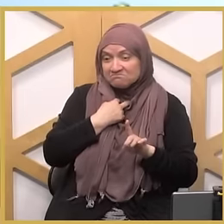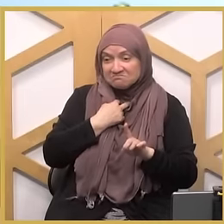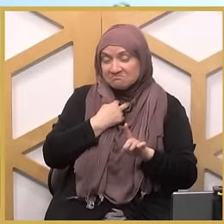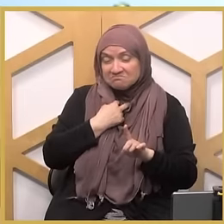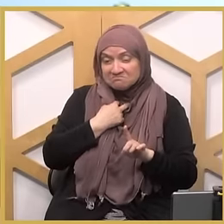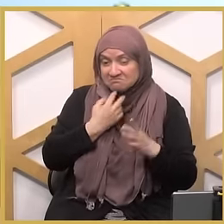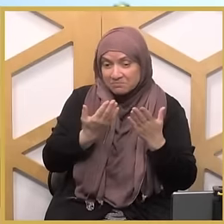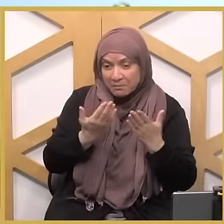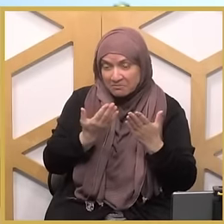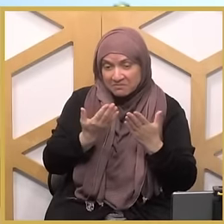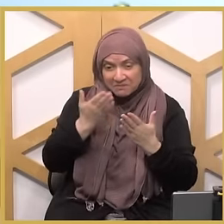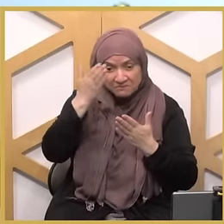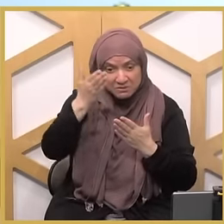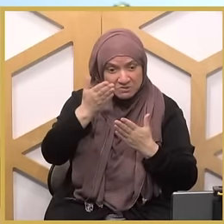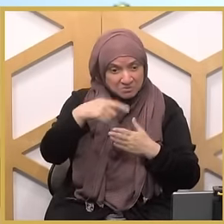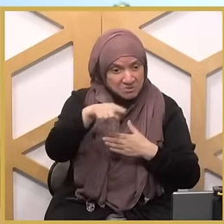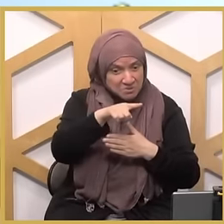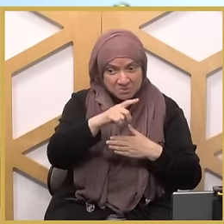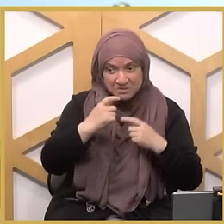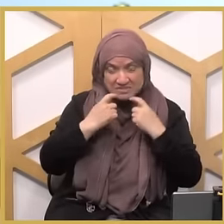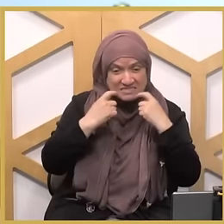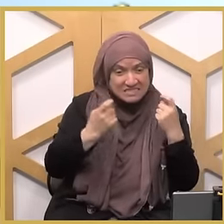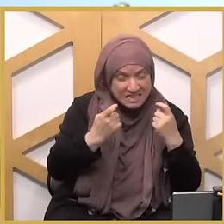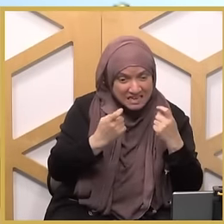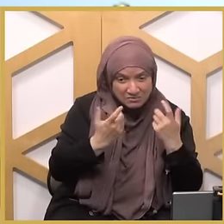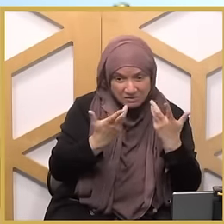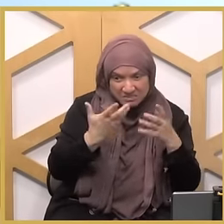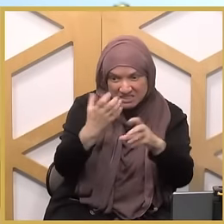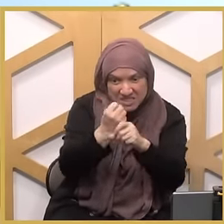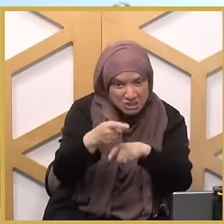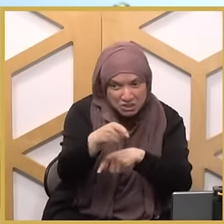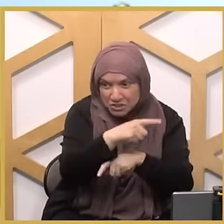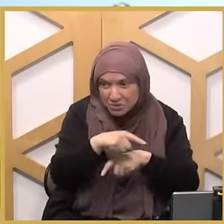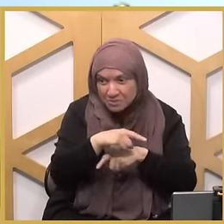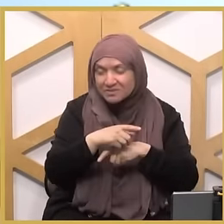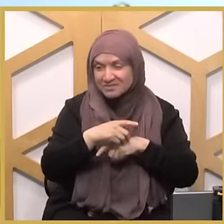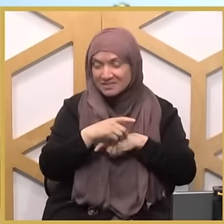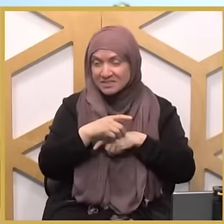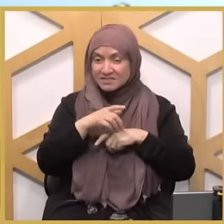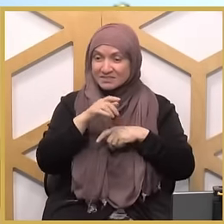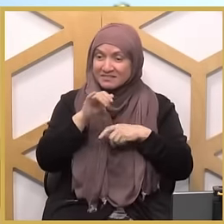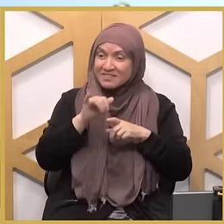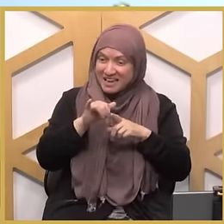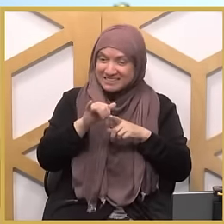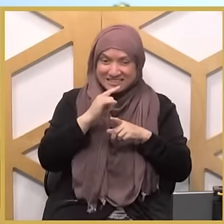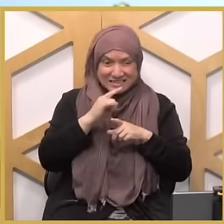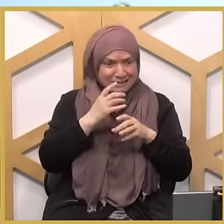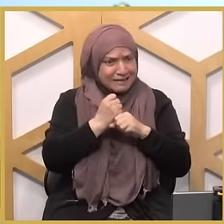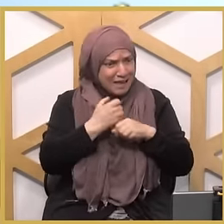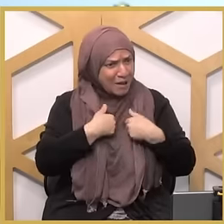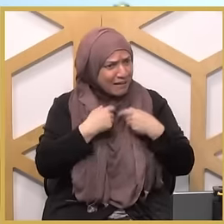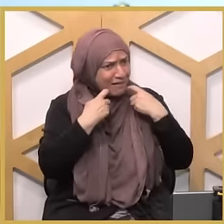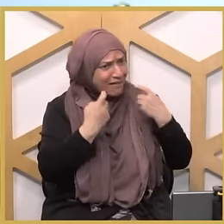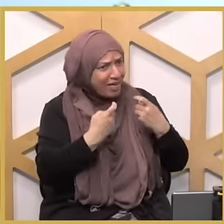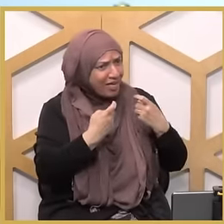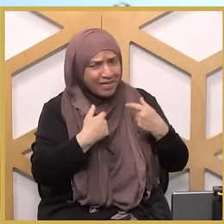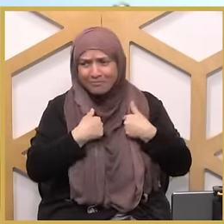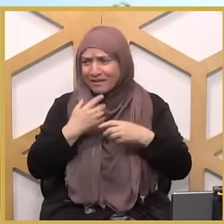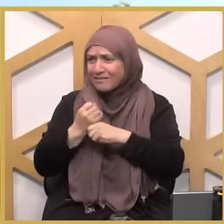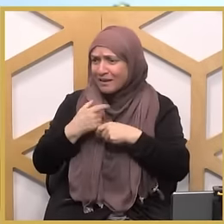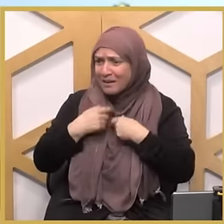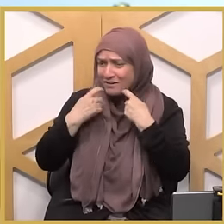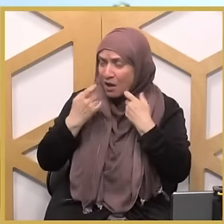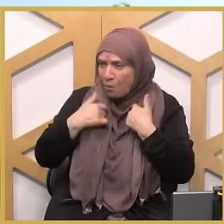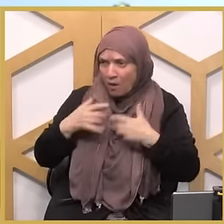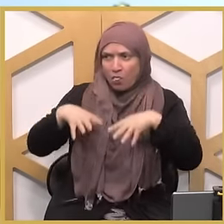convince yourself that that sin is not as bad as it actually is, because right now it's giving you what you feel like you need. So learn about the